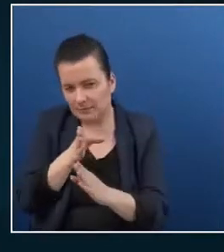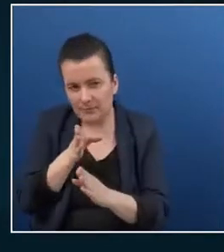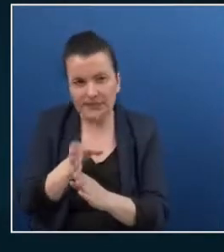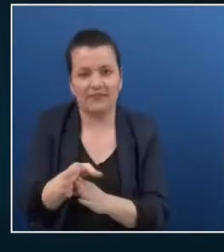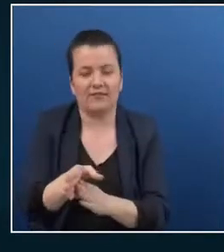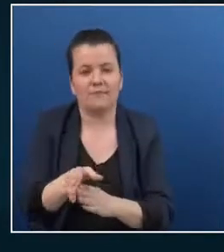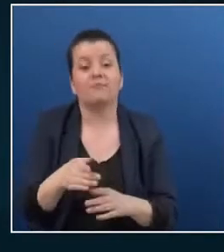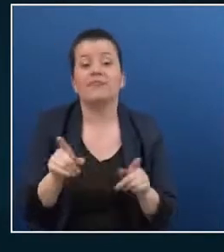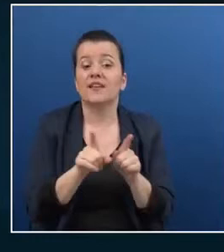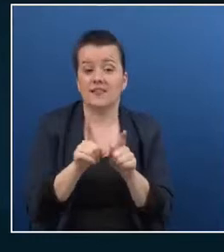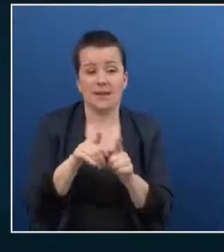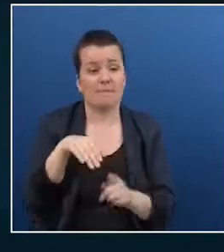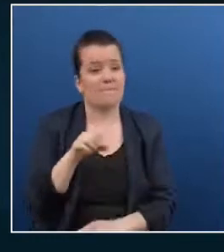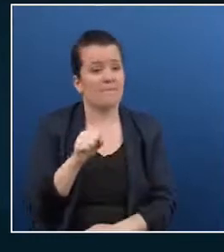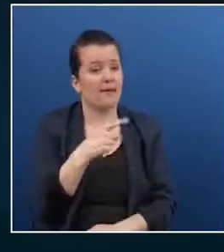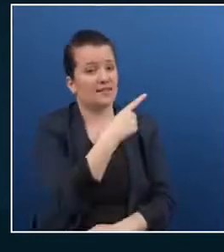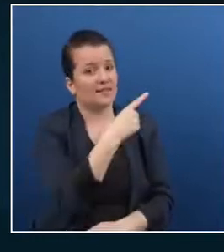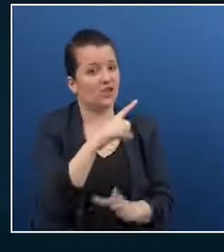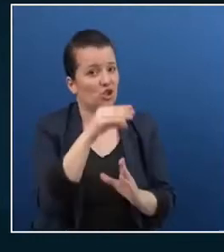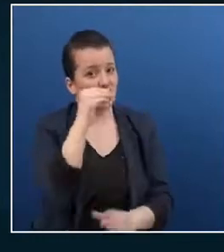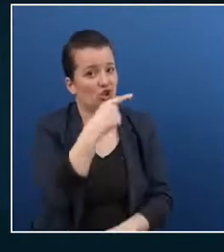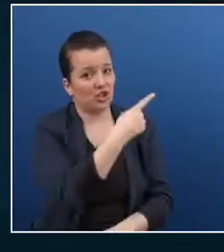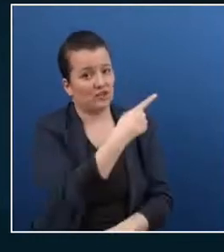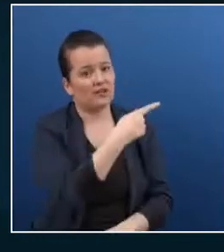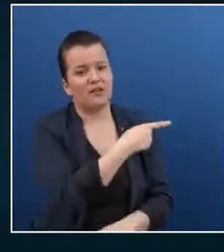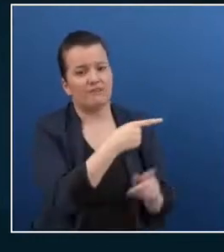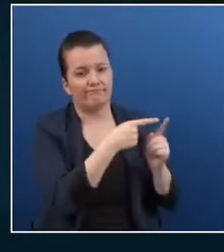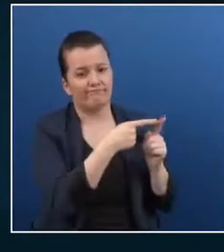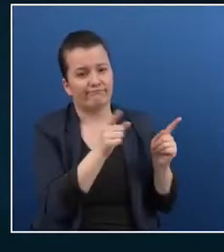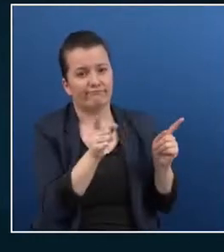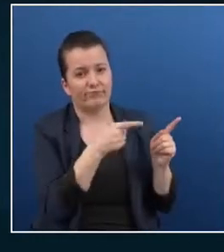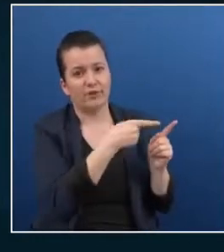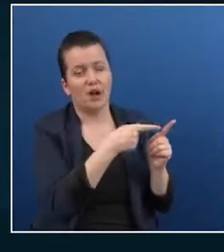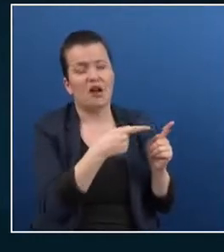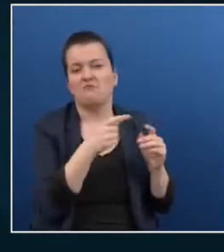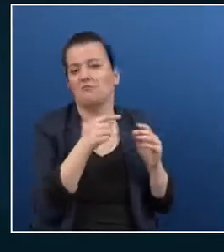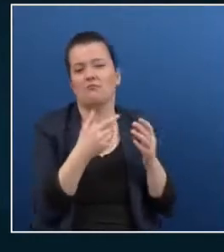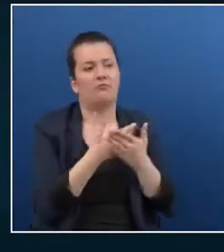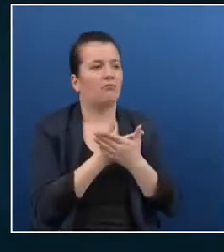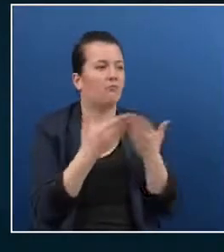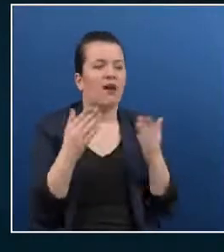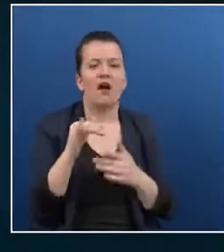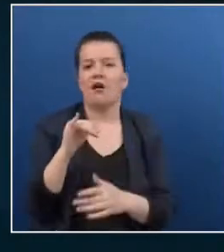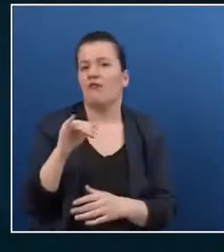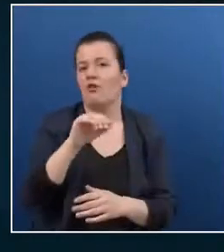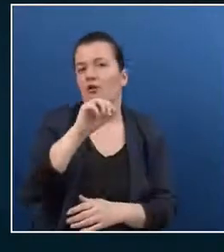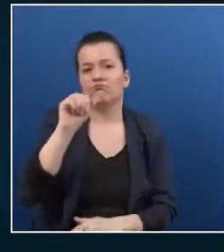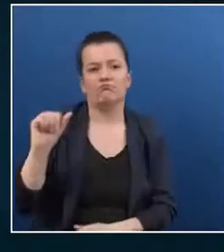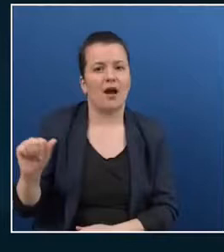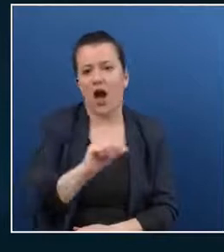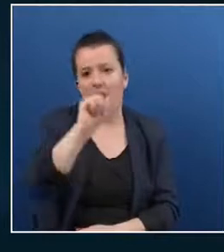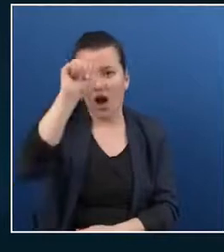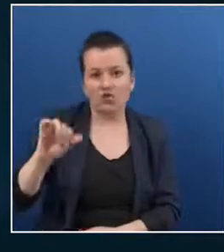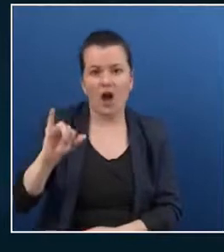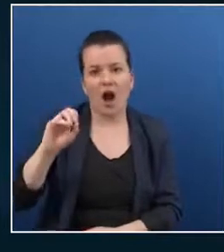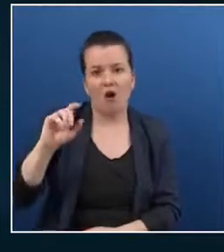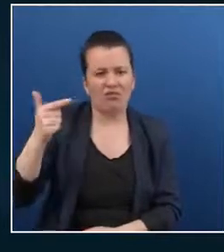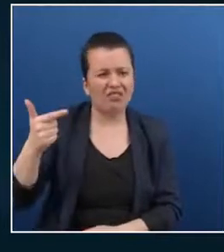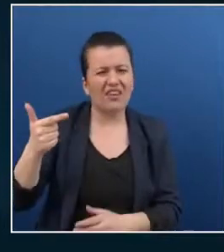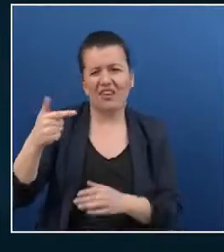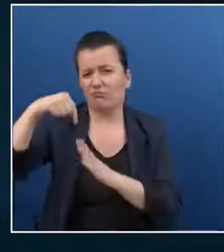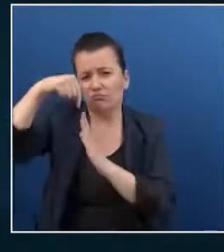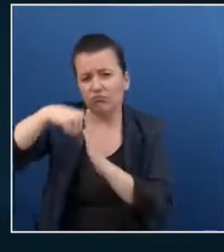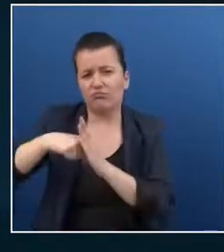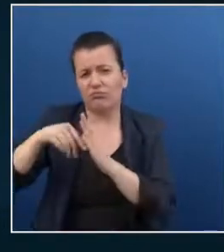documentation. We have so much cool enablement stuff to get you going on Azure IoT. So we just made it as kind of a top